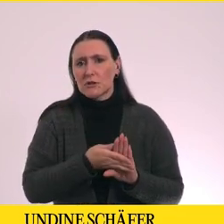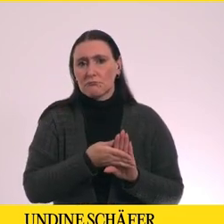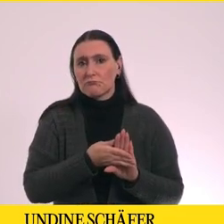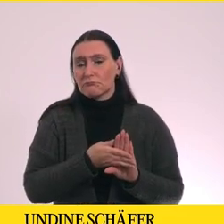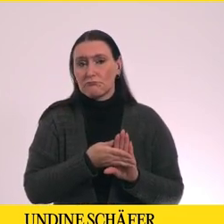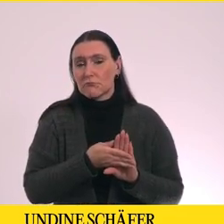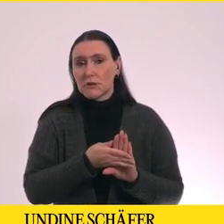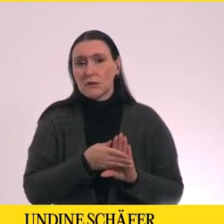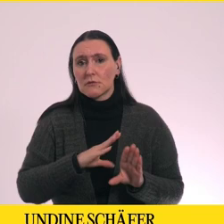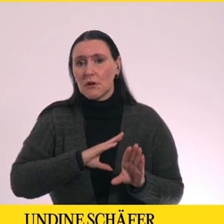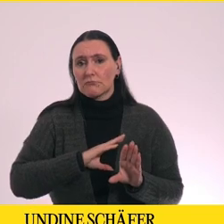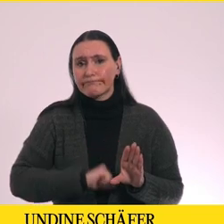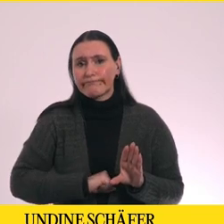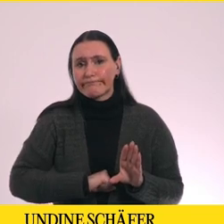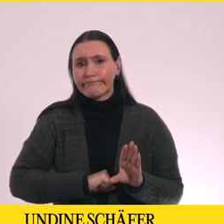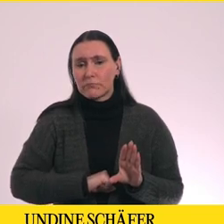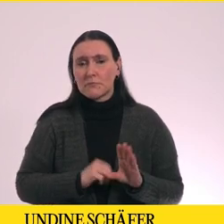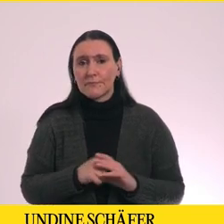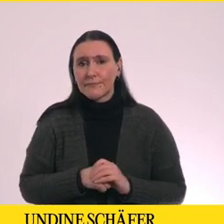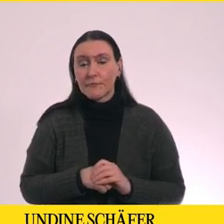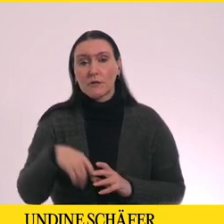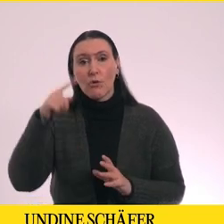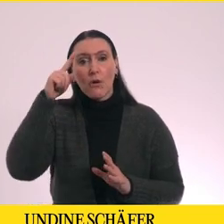levels of depression. Then